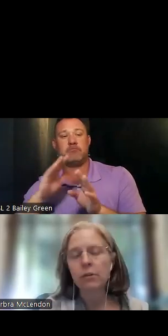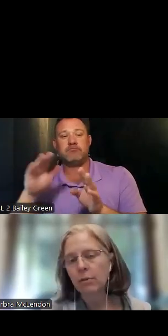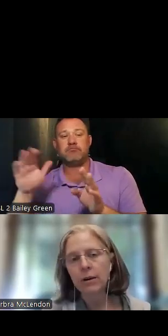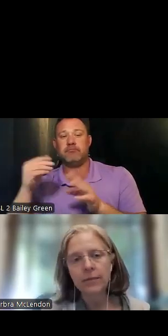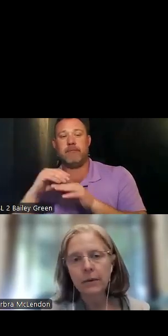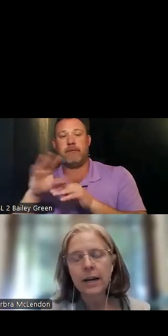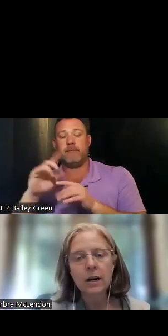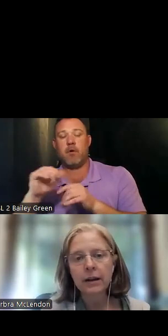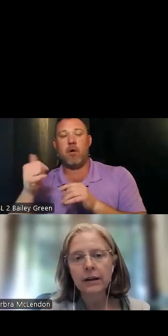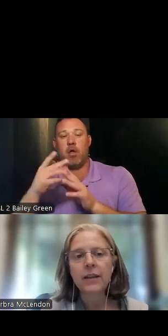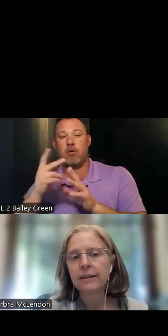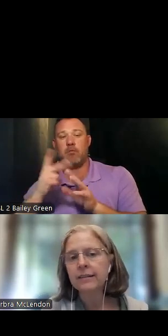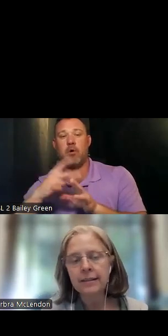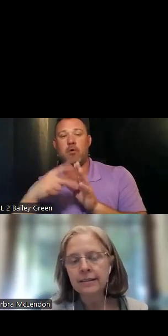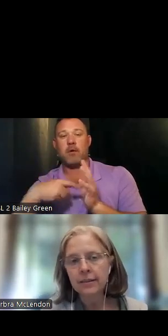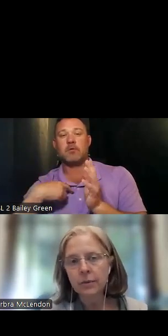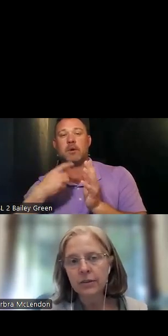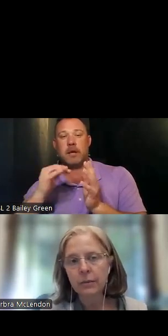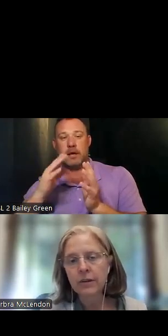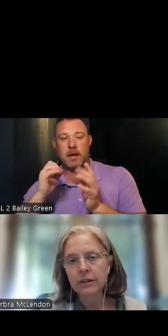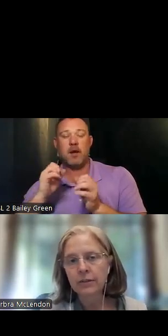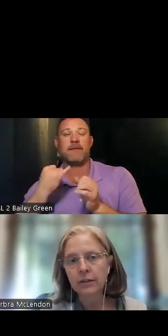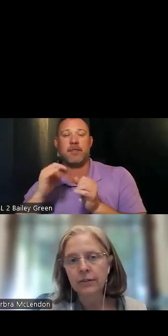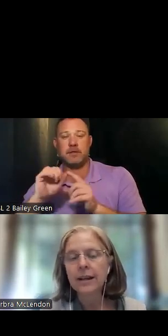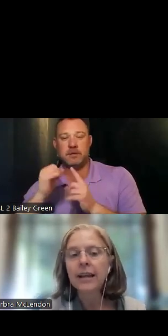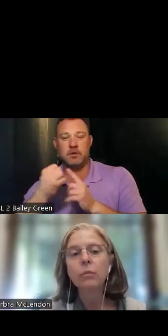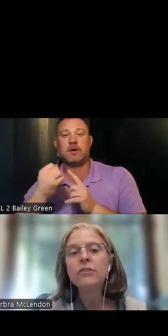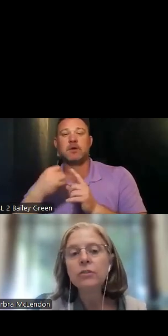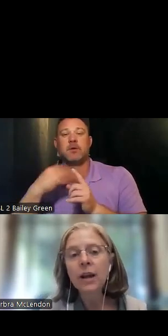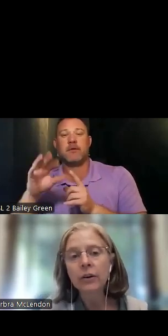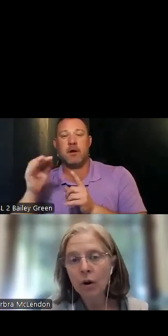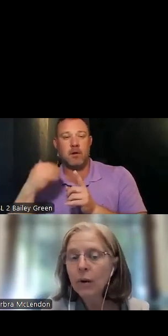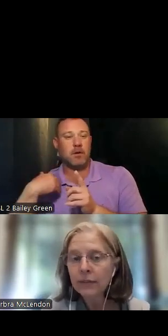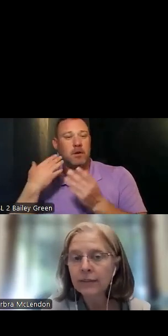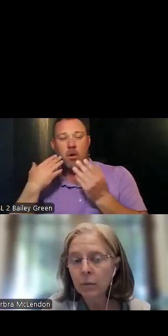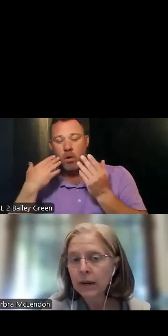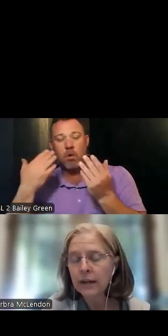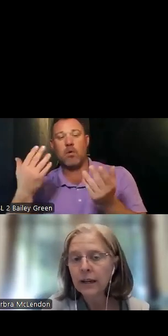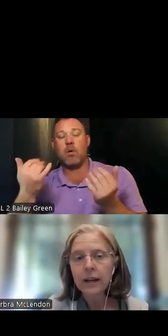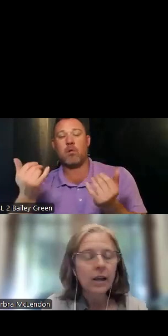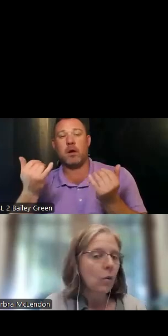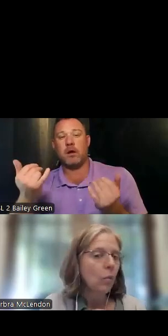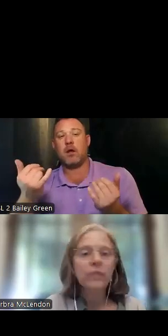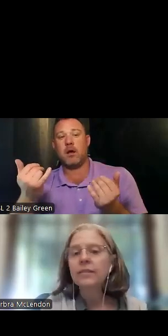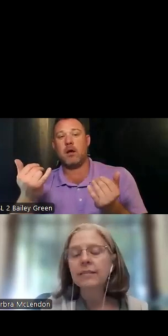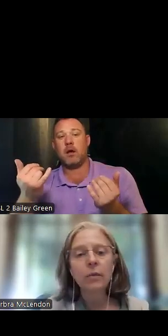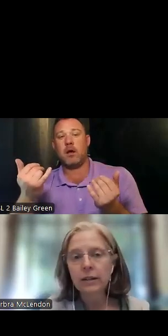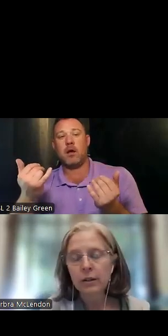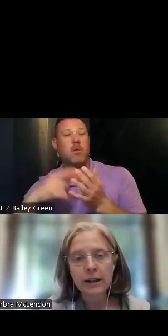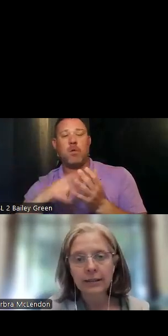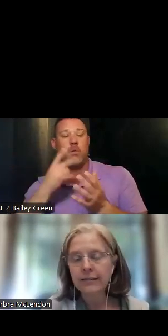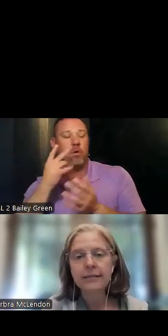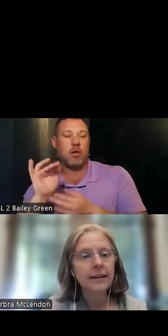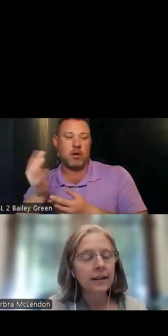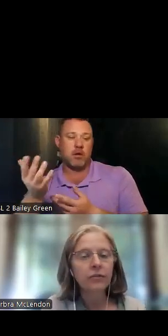all the other programs that we care about if that is indeed the situation that we find ourselves in. Again, we do not know at this point what this is going to